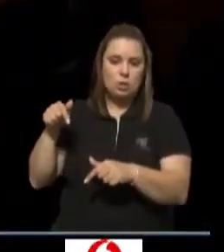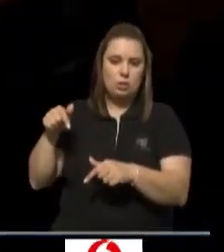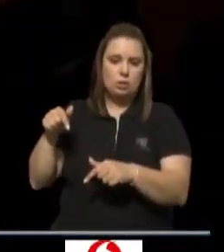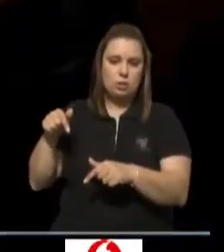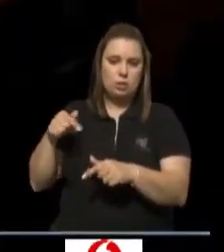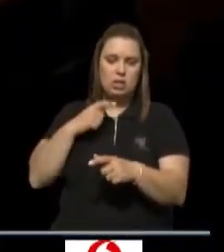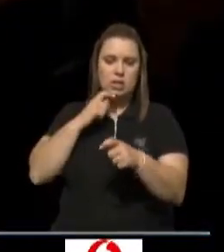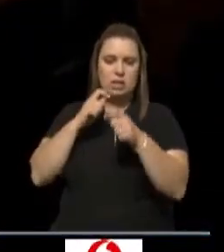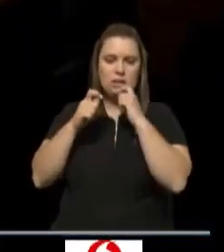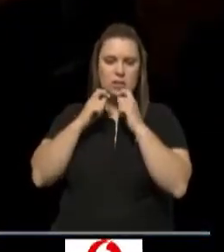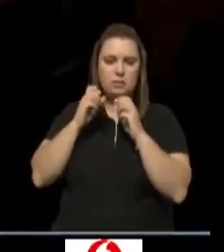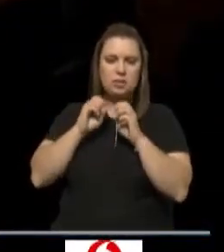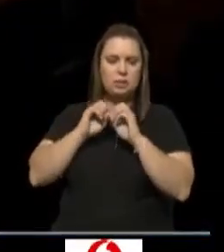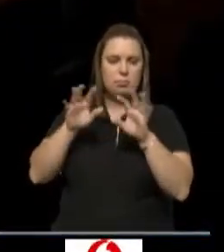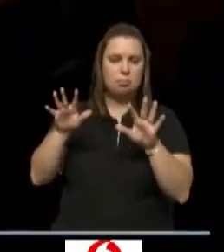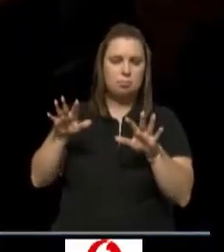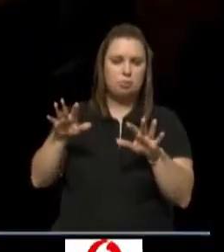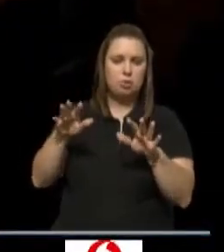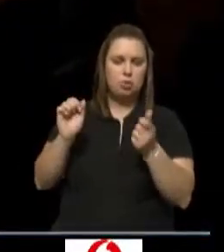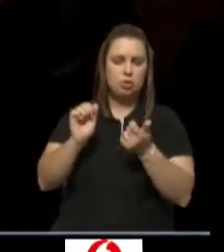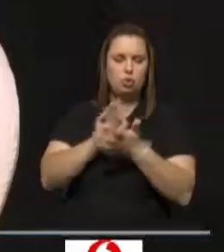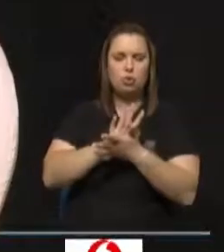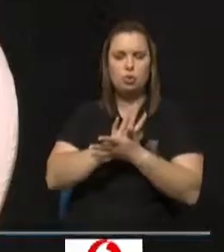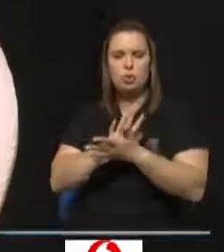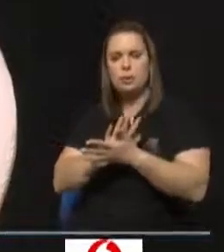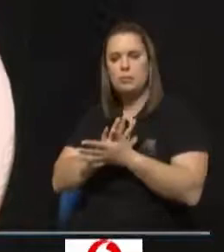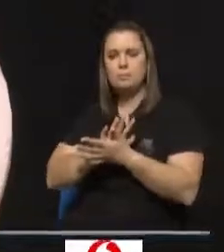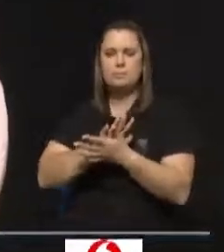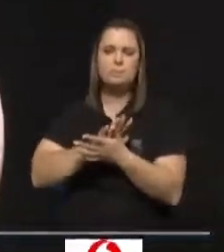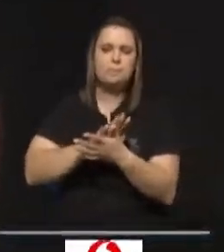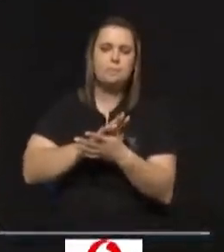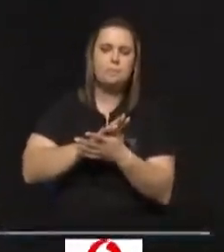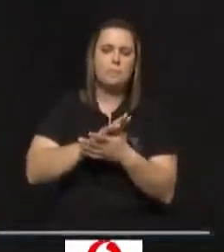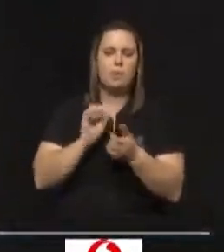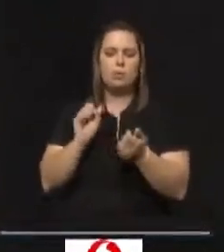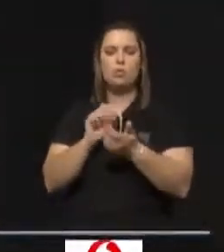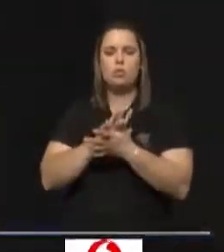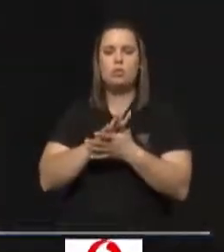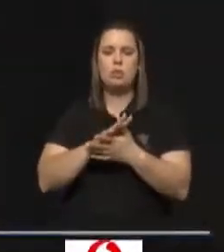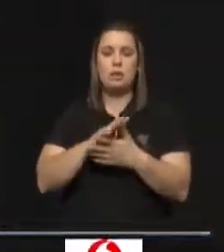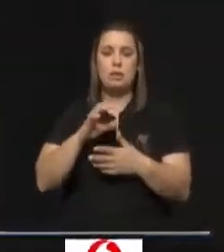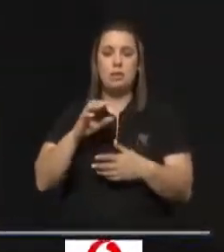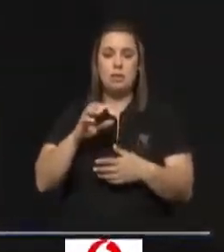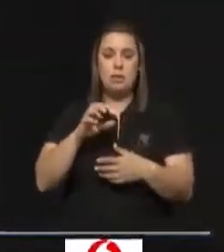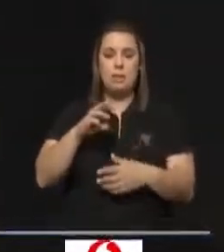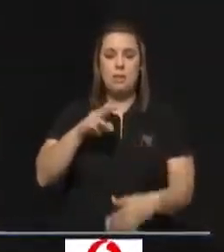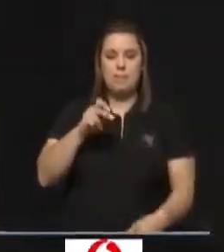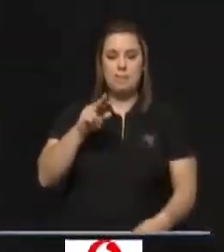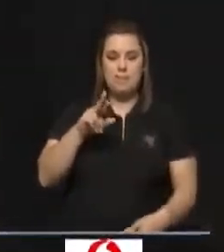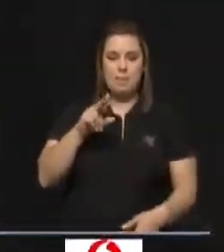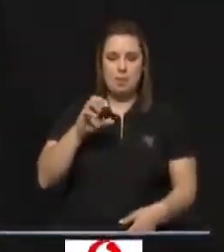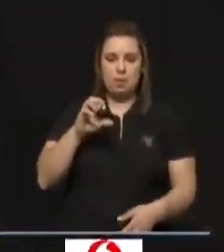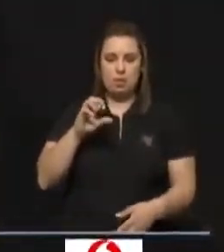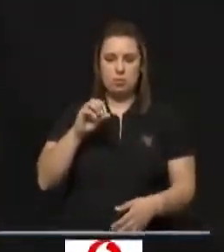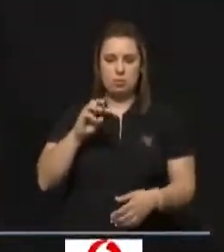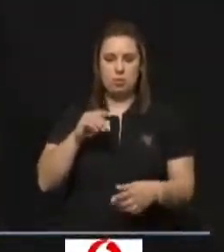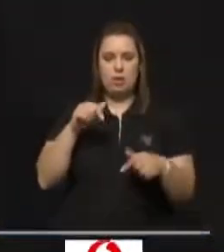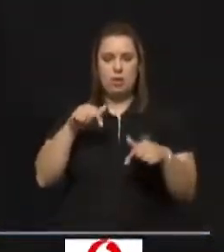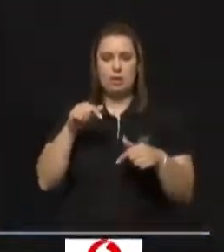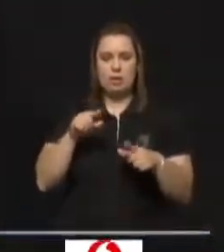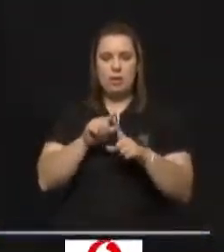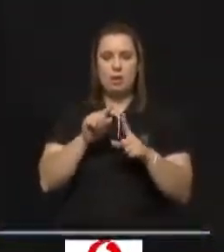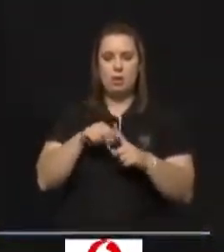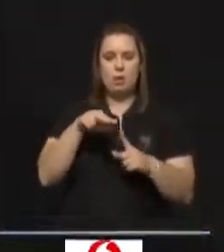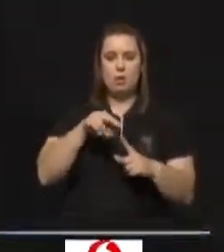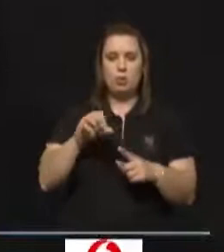And in Spain, there was an interview, I think, in a Spanish newspaper, about Mass